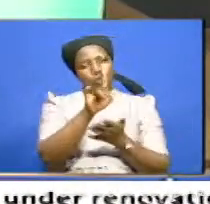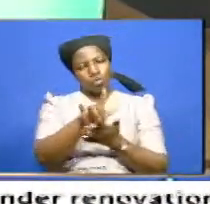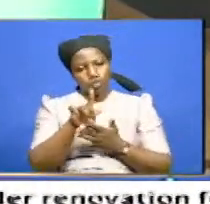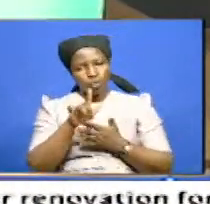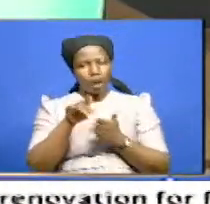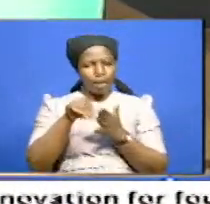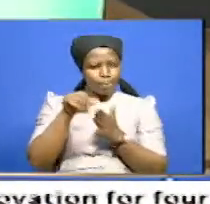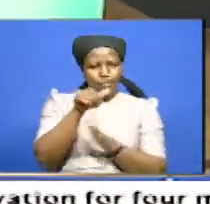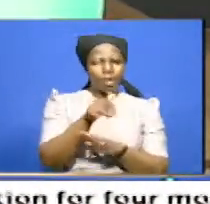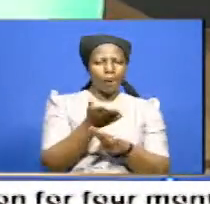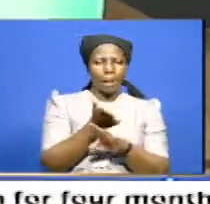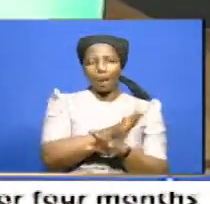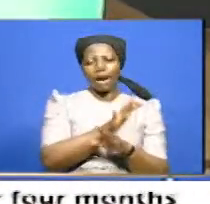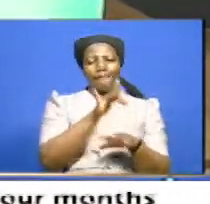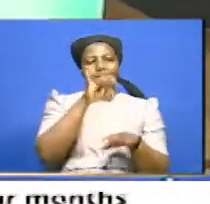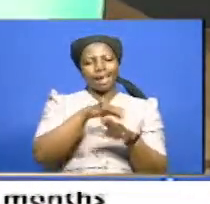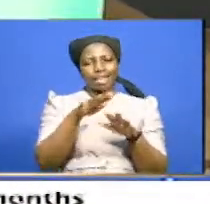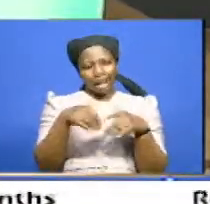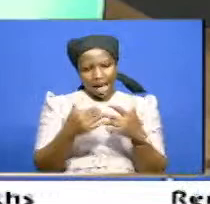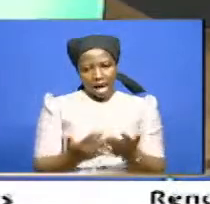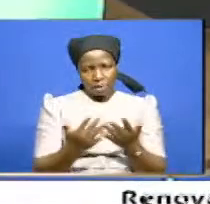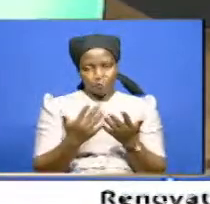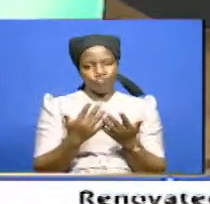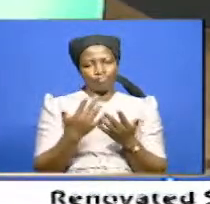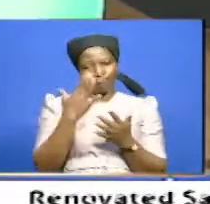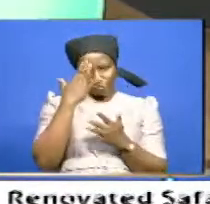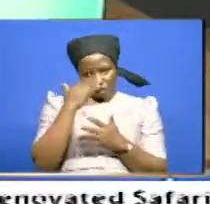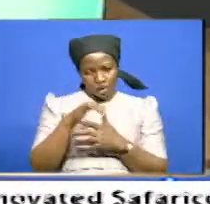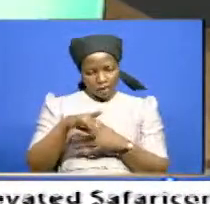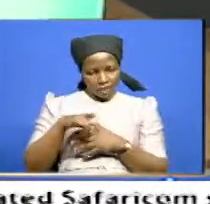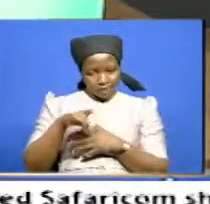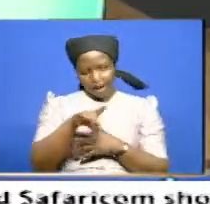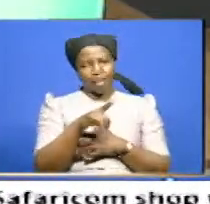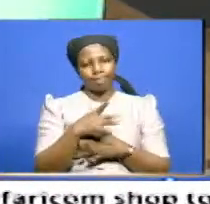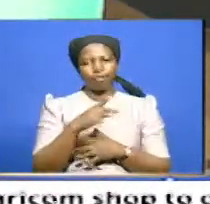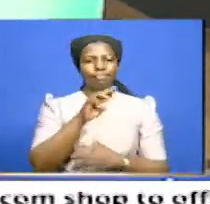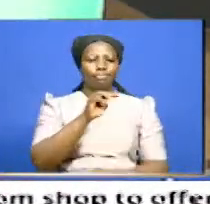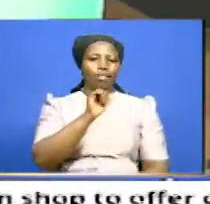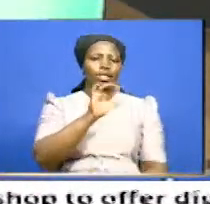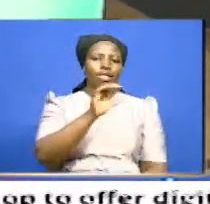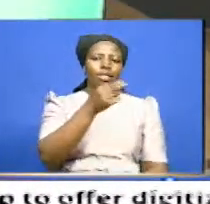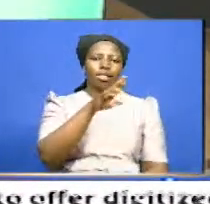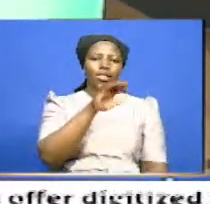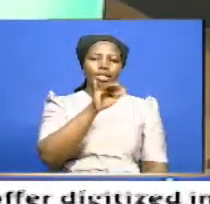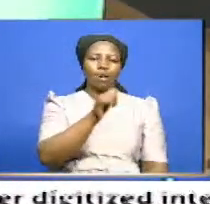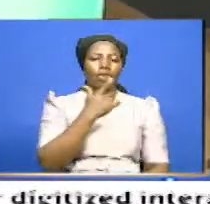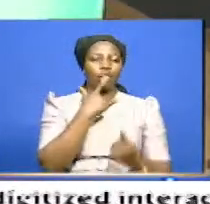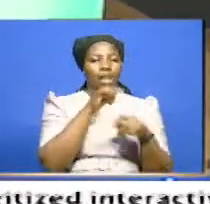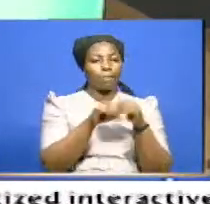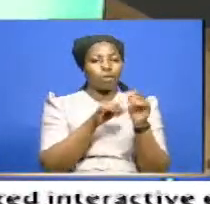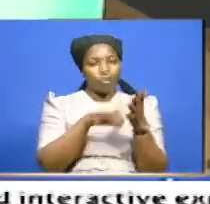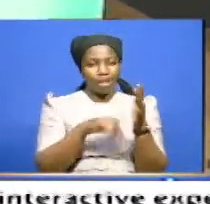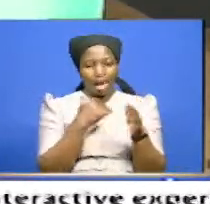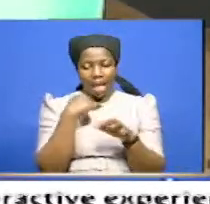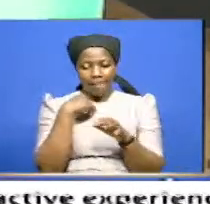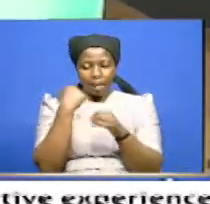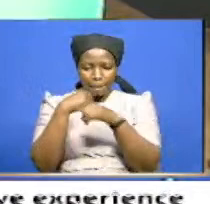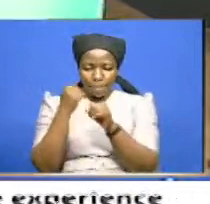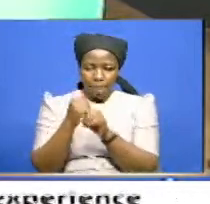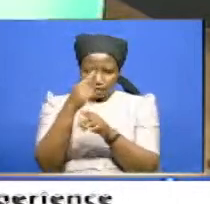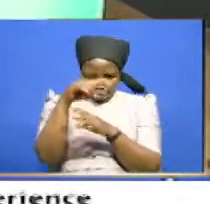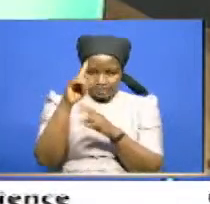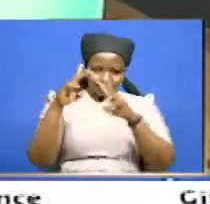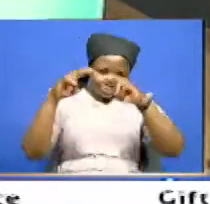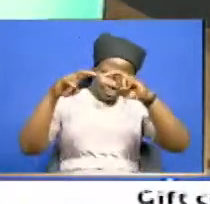impacted by the virus. Macharia, you were talking about, having put in place, proper screening